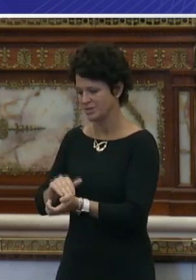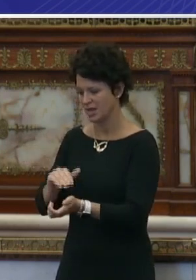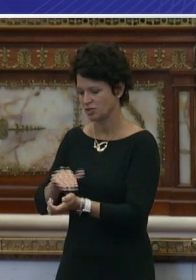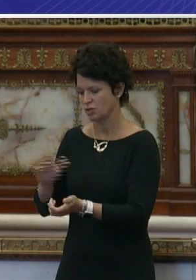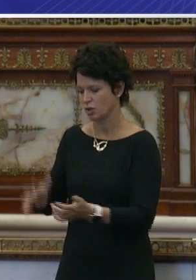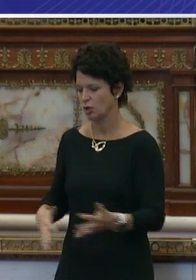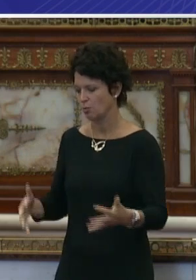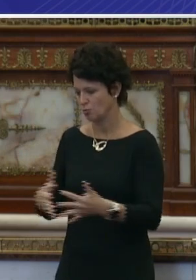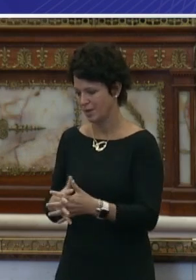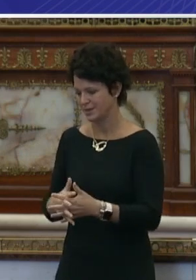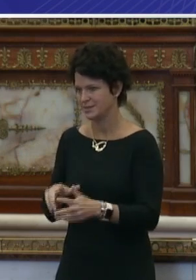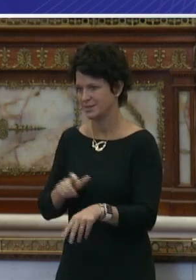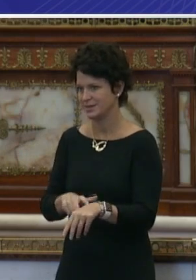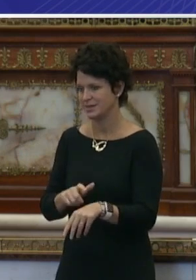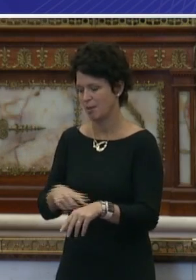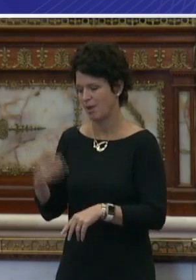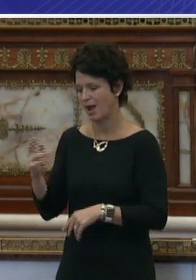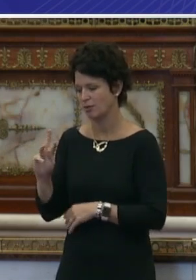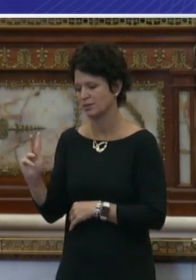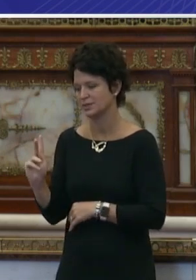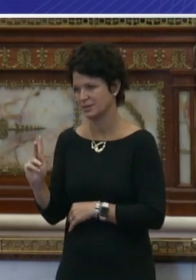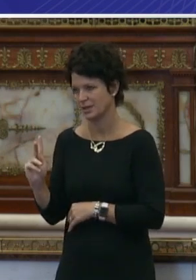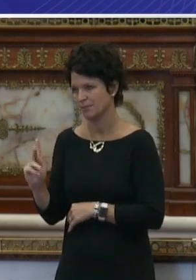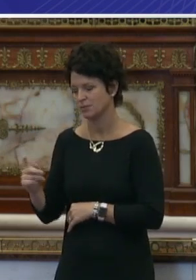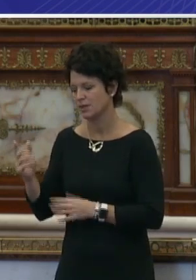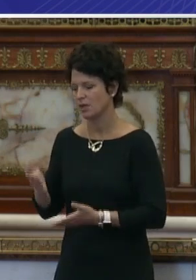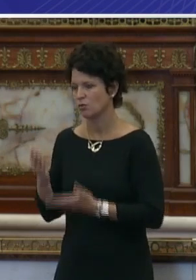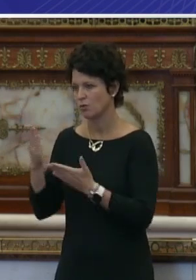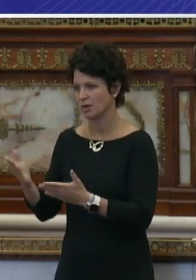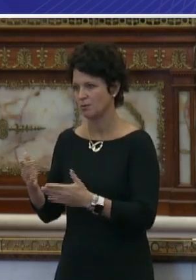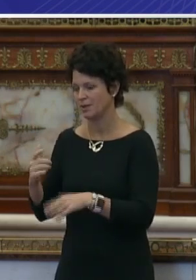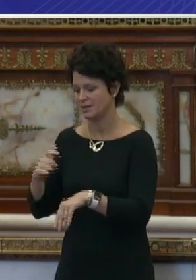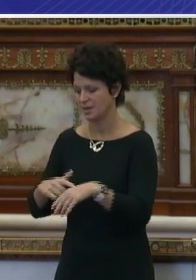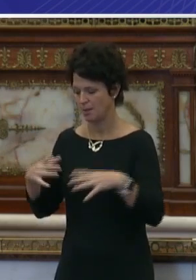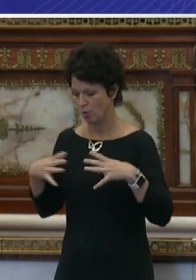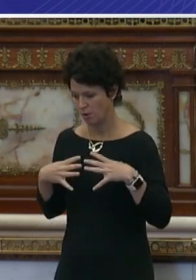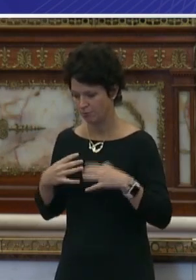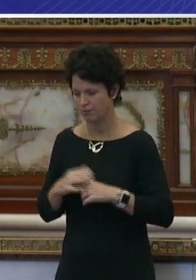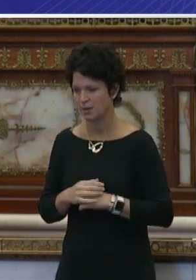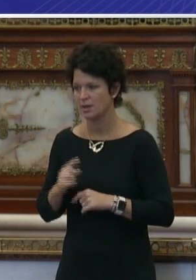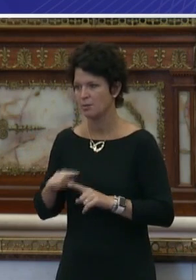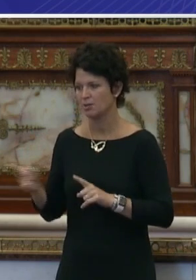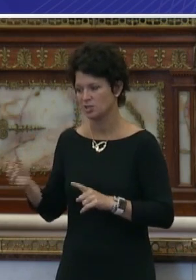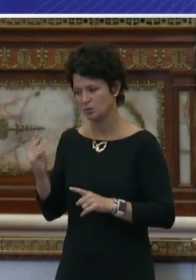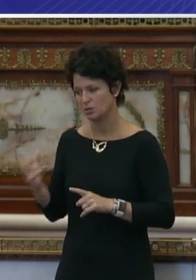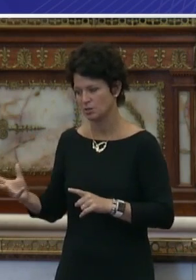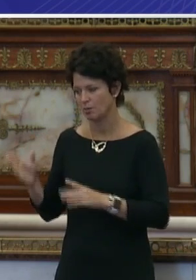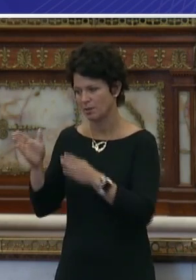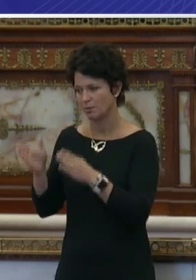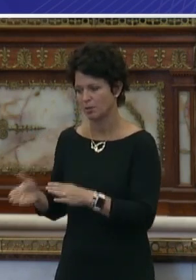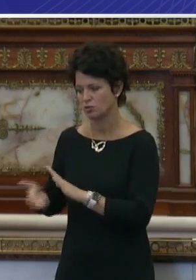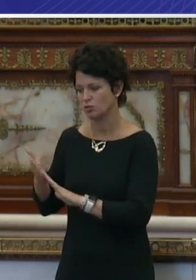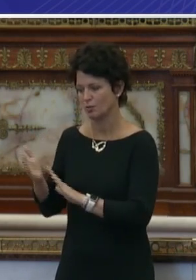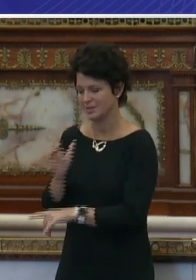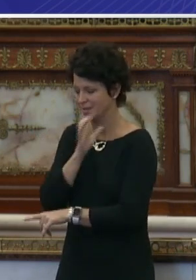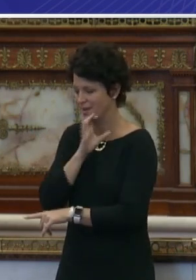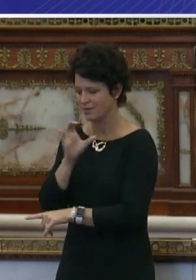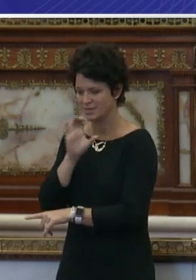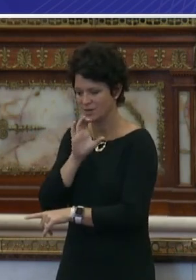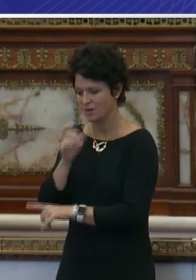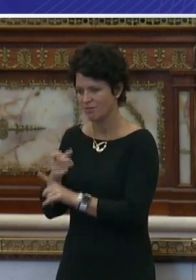her pregnancy was high risk, and they recommended that she take work off. But she was told by the person who runs the cafeteria,